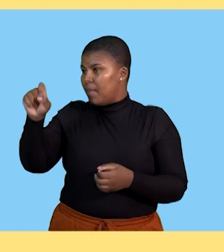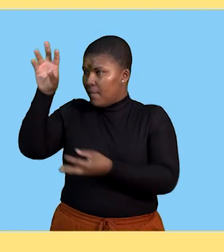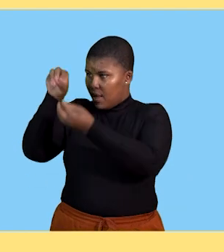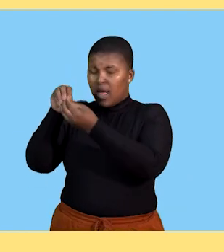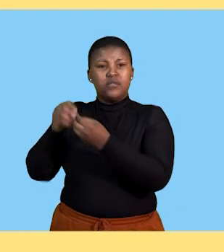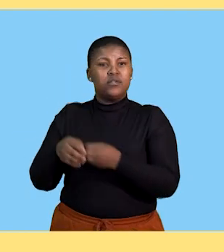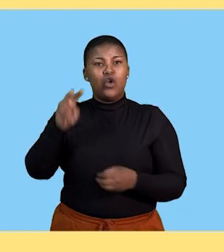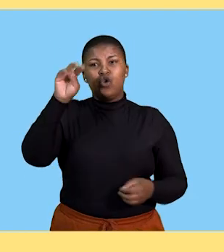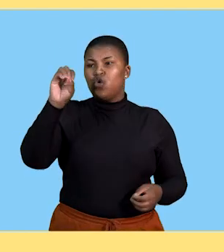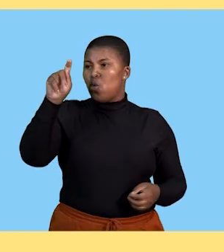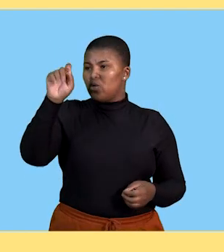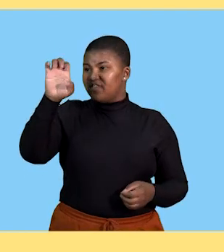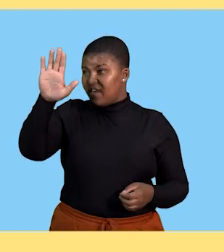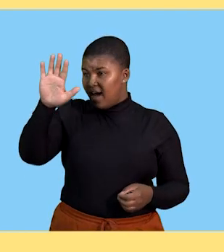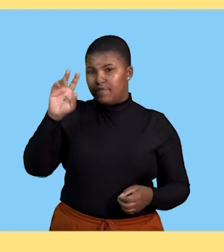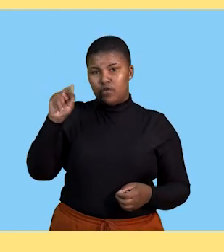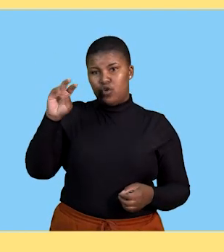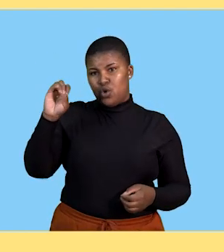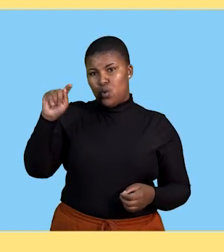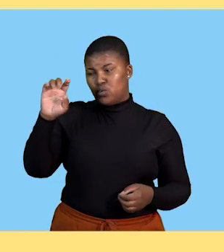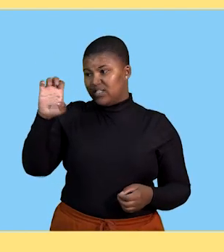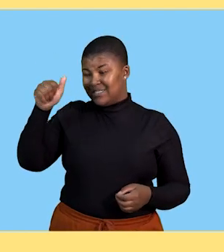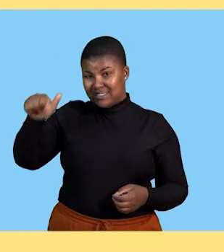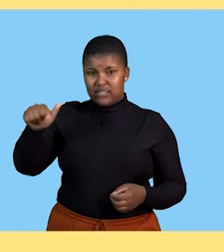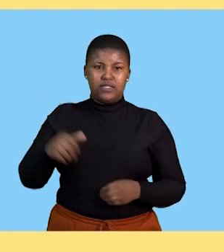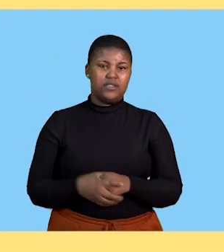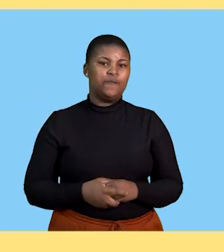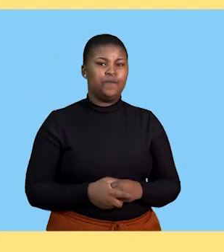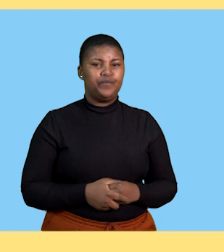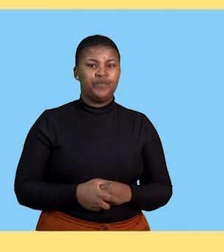your note 5 and note 6. S2, my